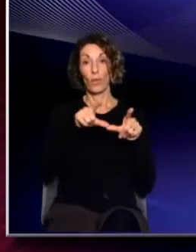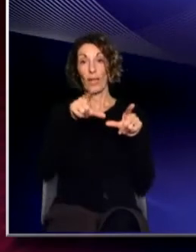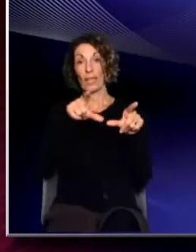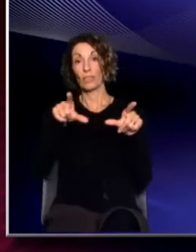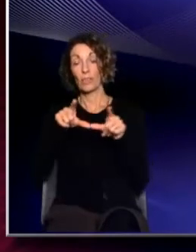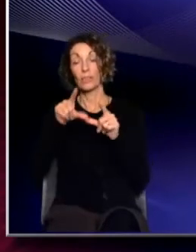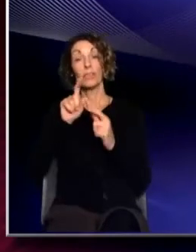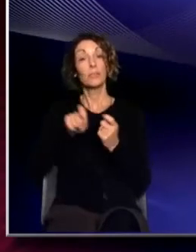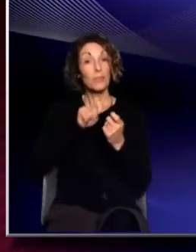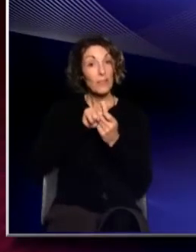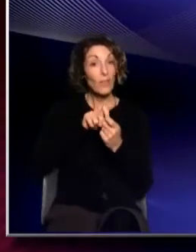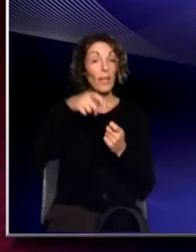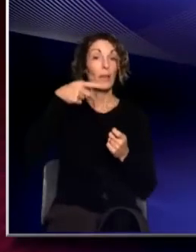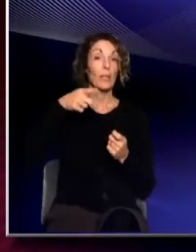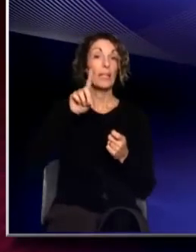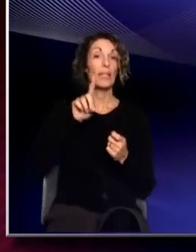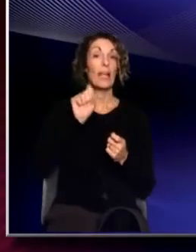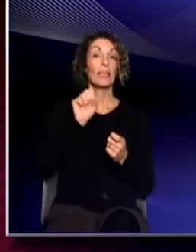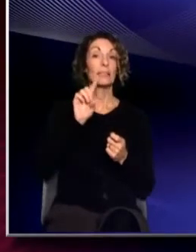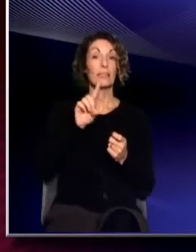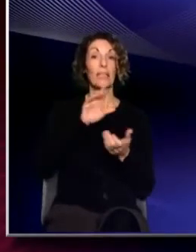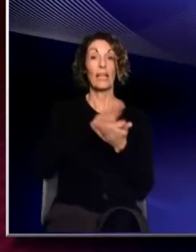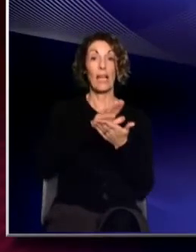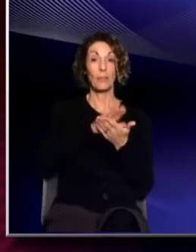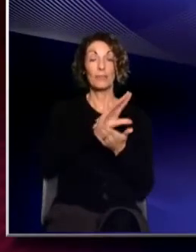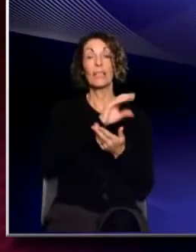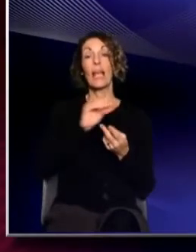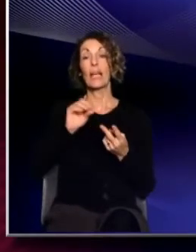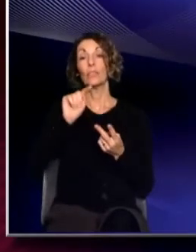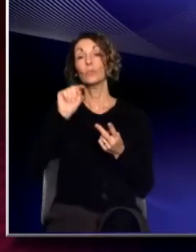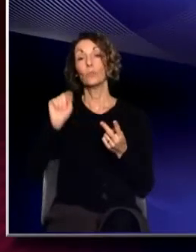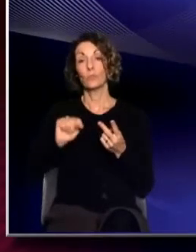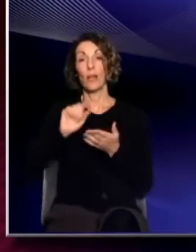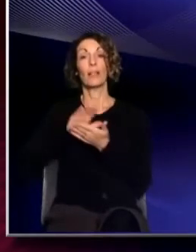the PDSD campus as well as the Tucson campus.